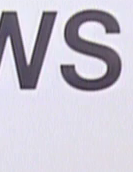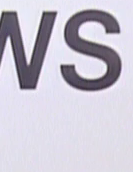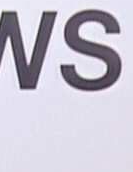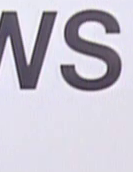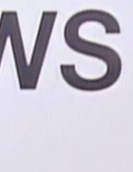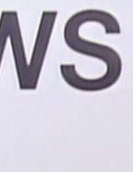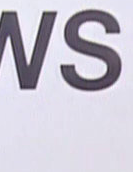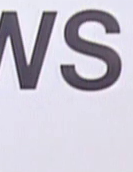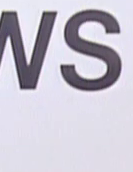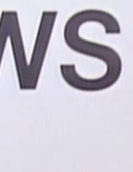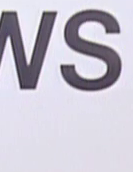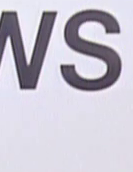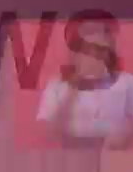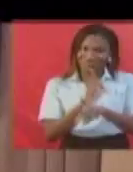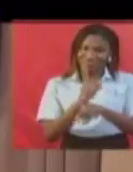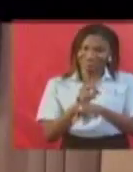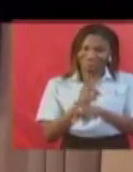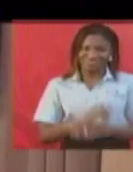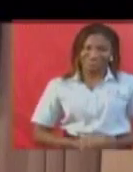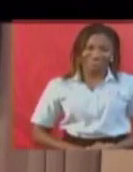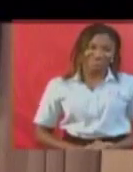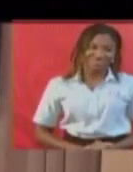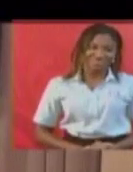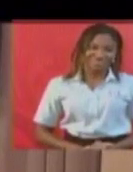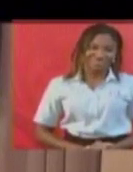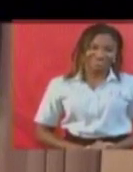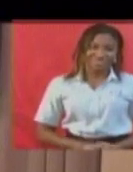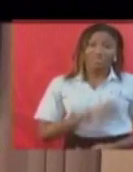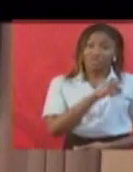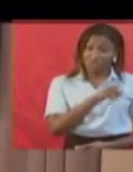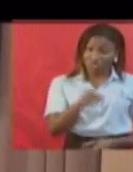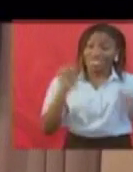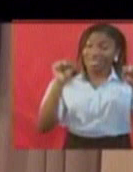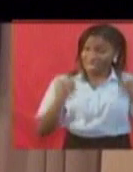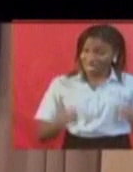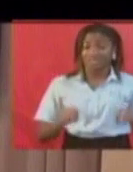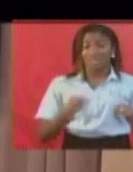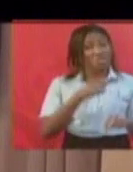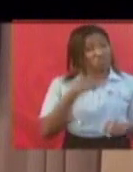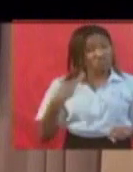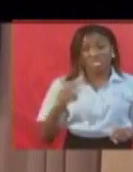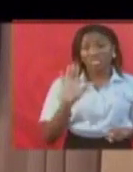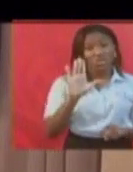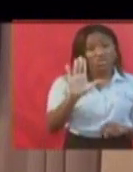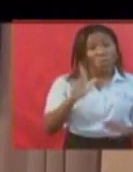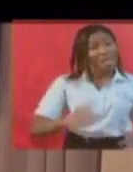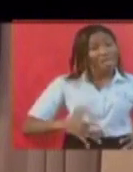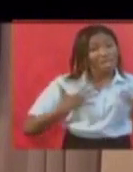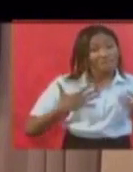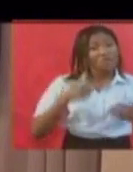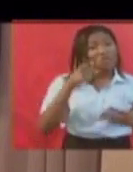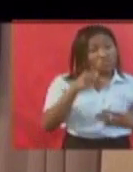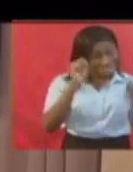incident needed to be addressed. You are risking your life. You are risking other people's